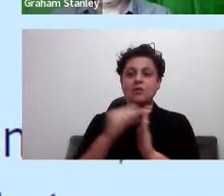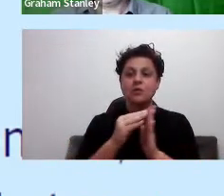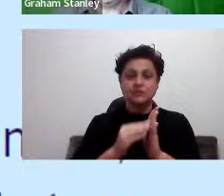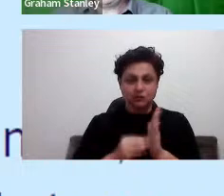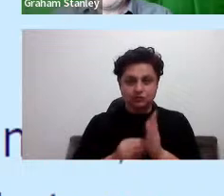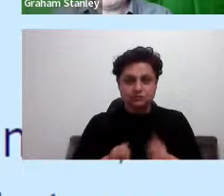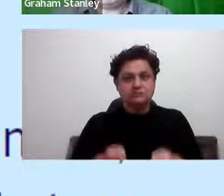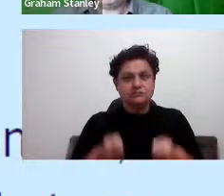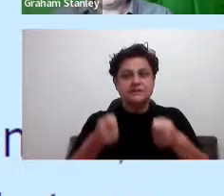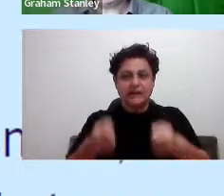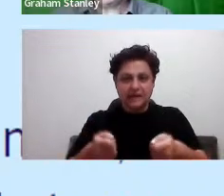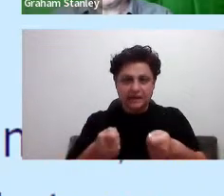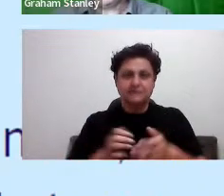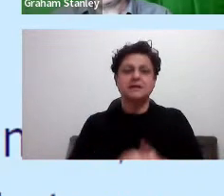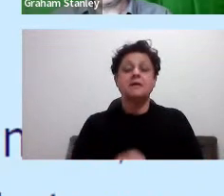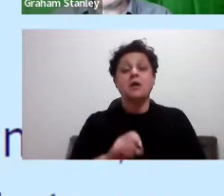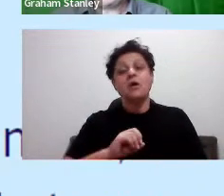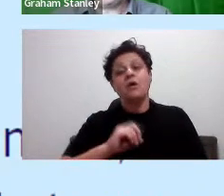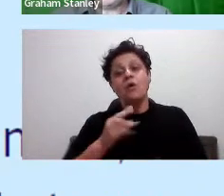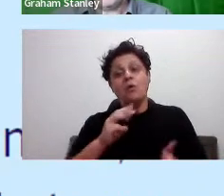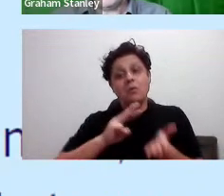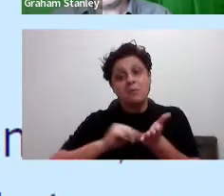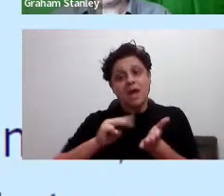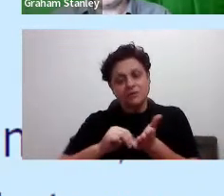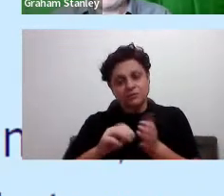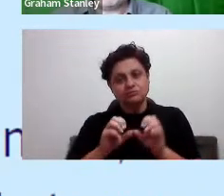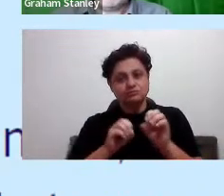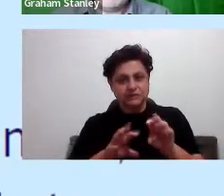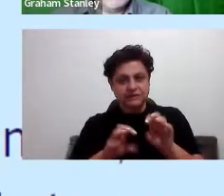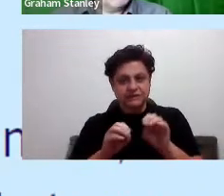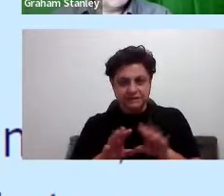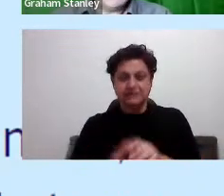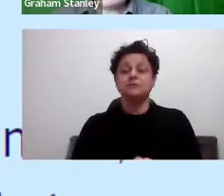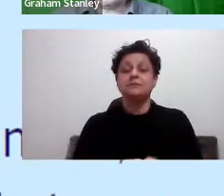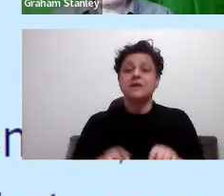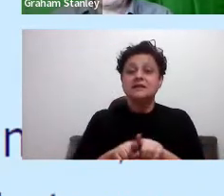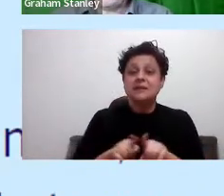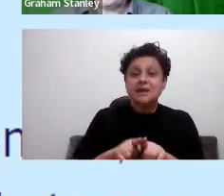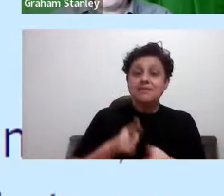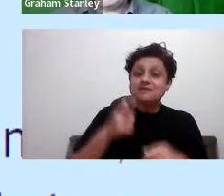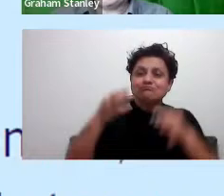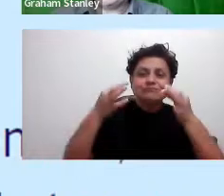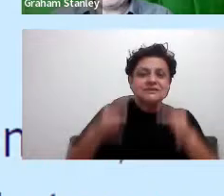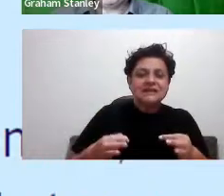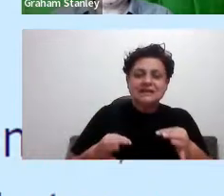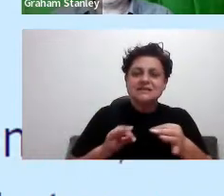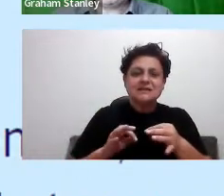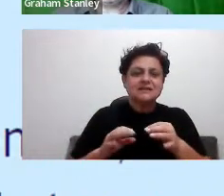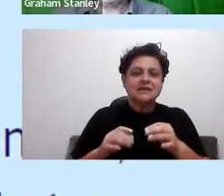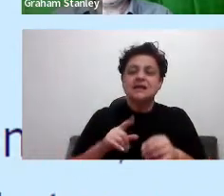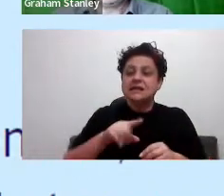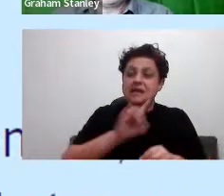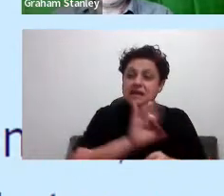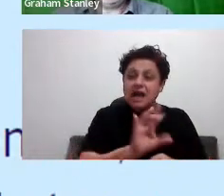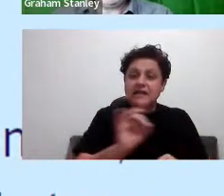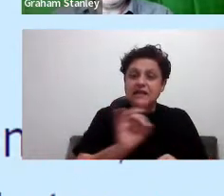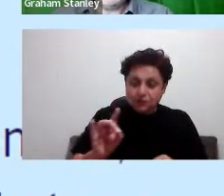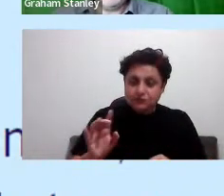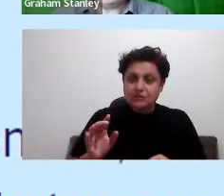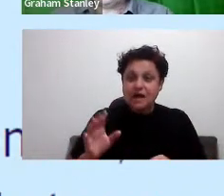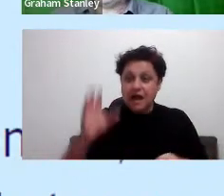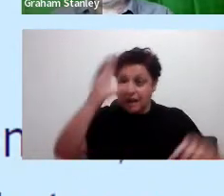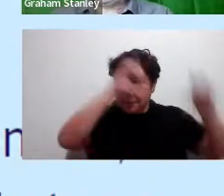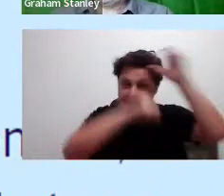to ensure that every person learns in the way that works for them. So that's what differentiation is about. It's about